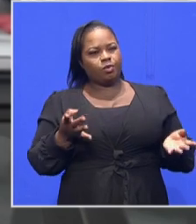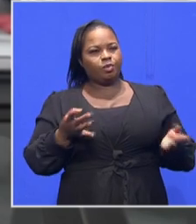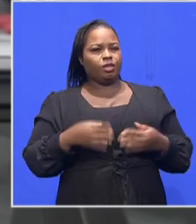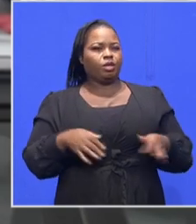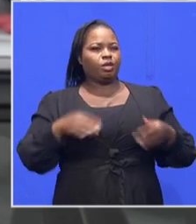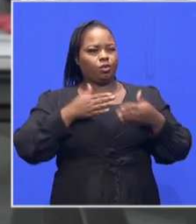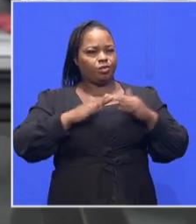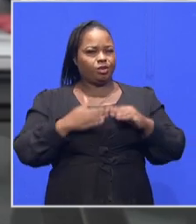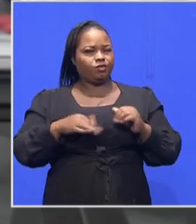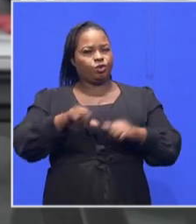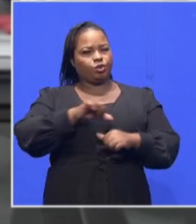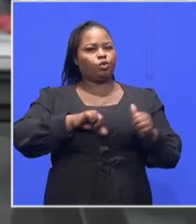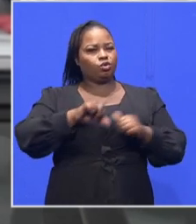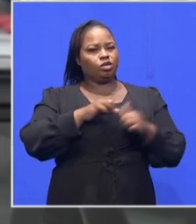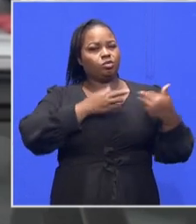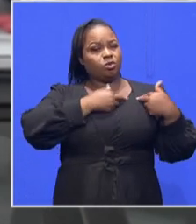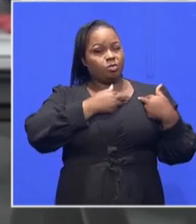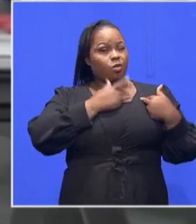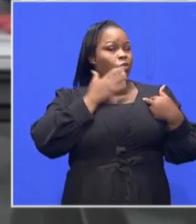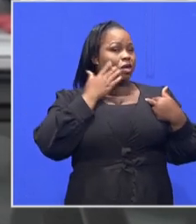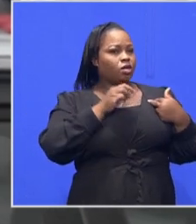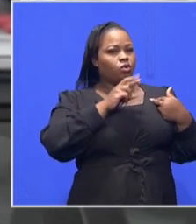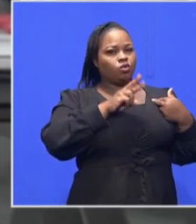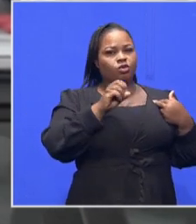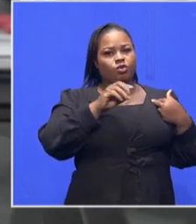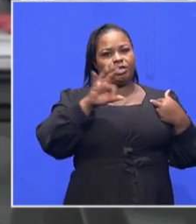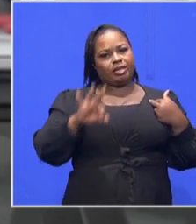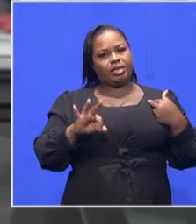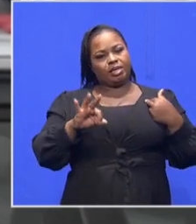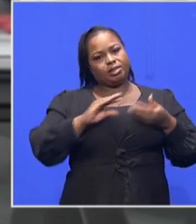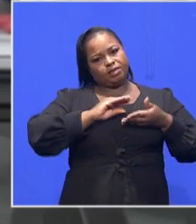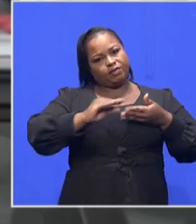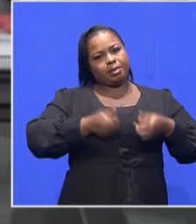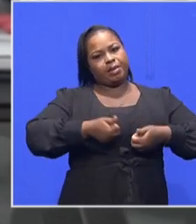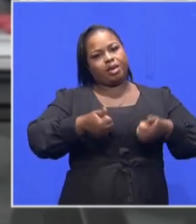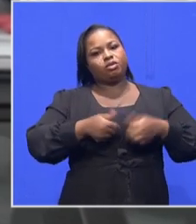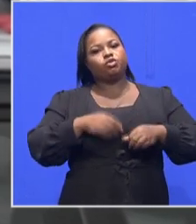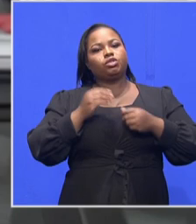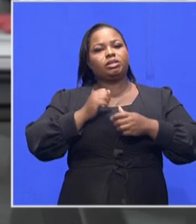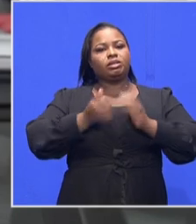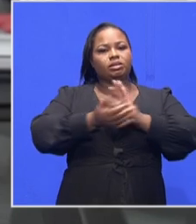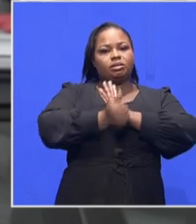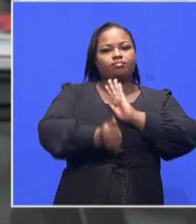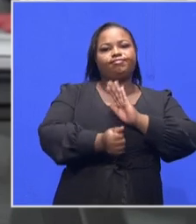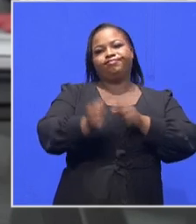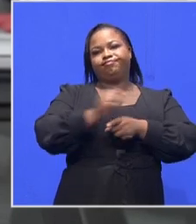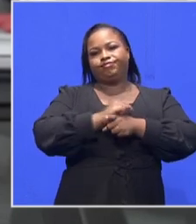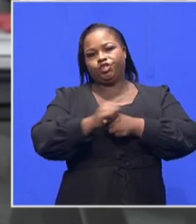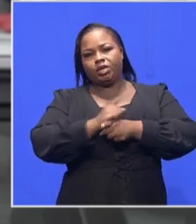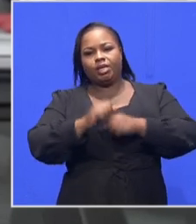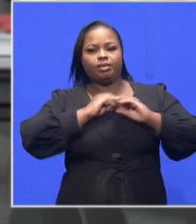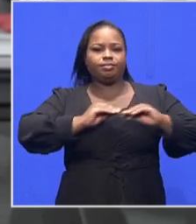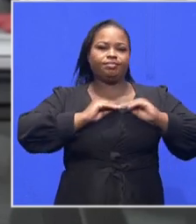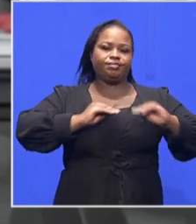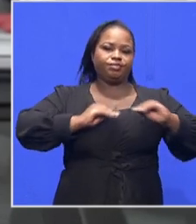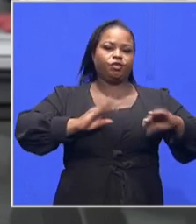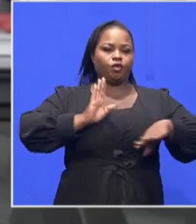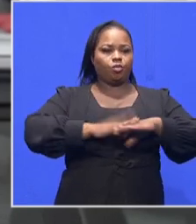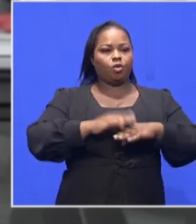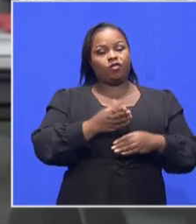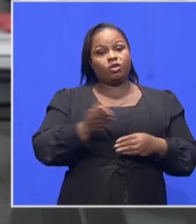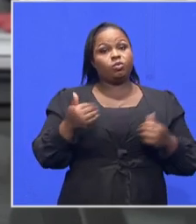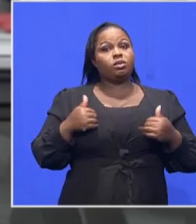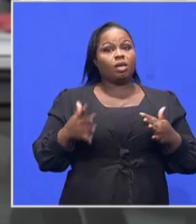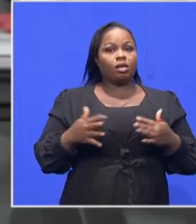corporate social responsibility by 2023 in terms of skills investment, training initiatives and then educational initiatives that will